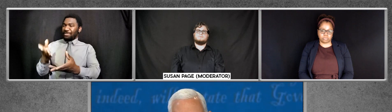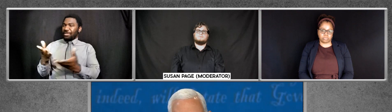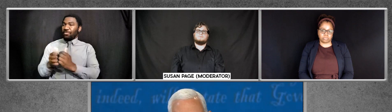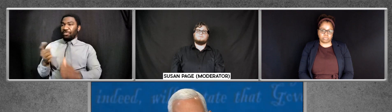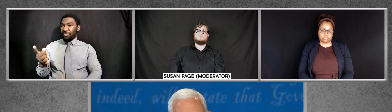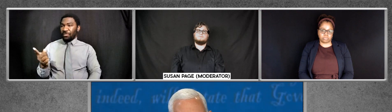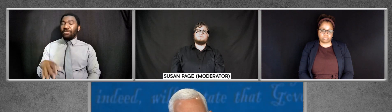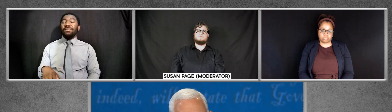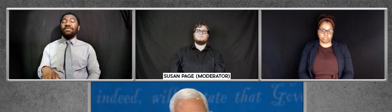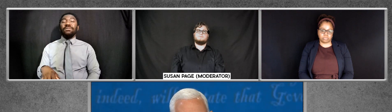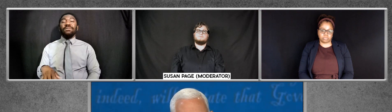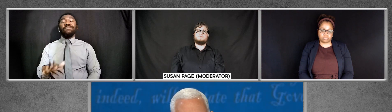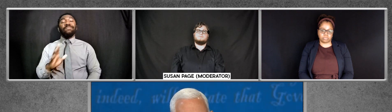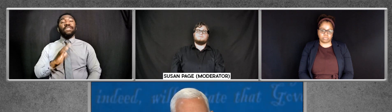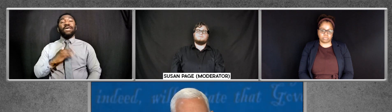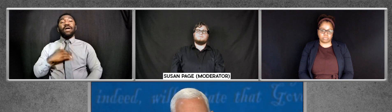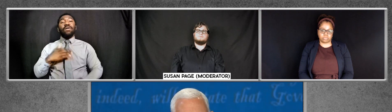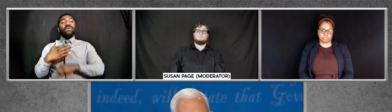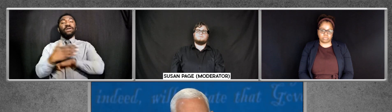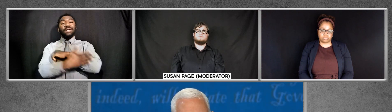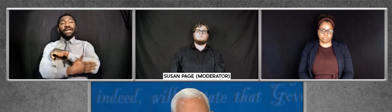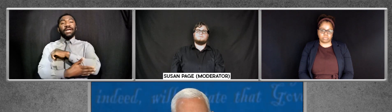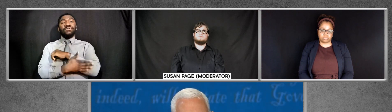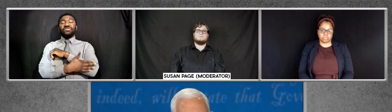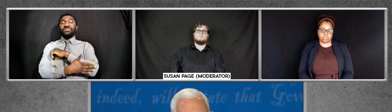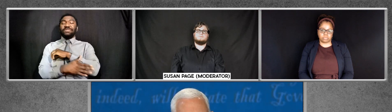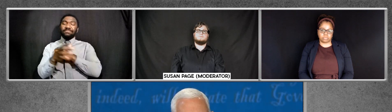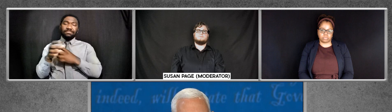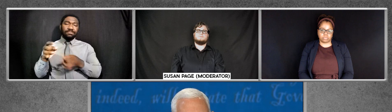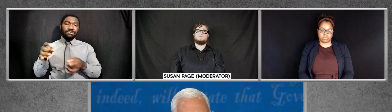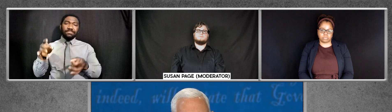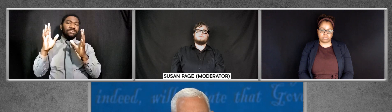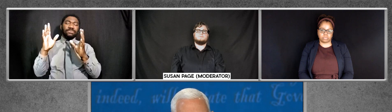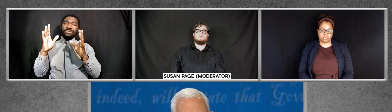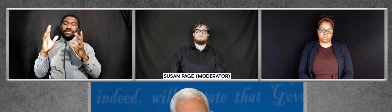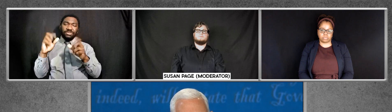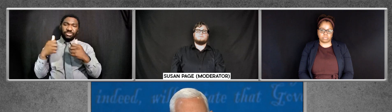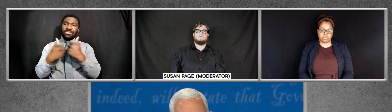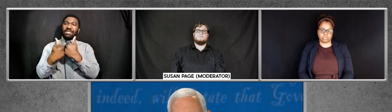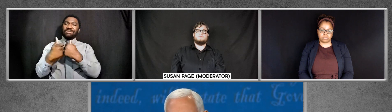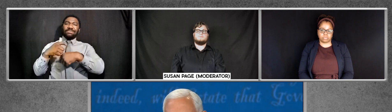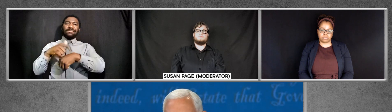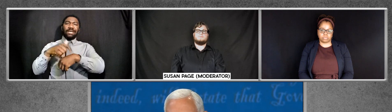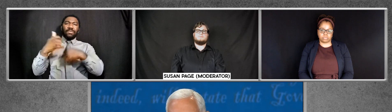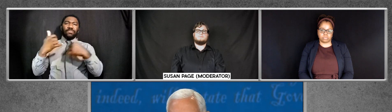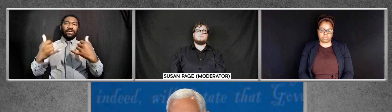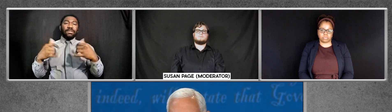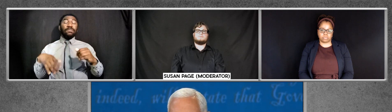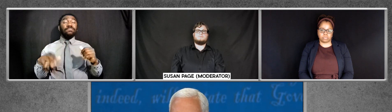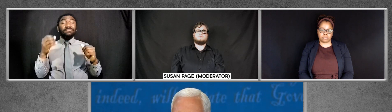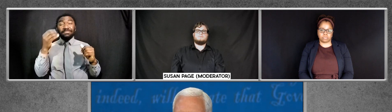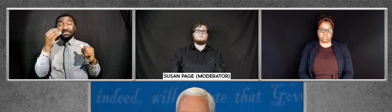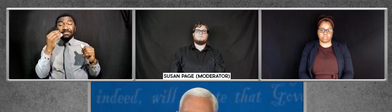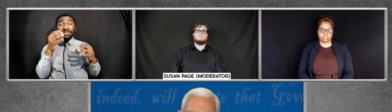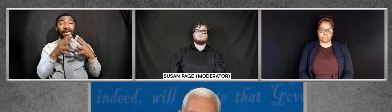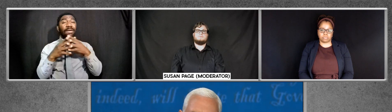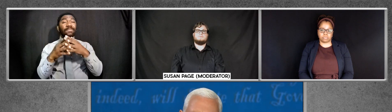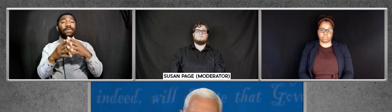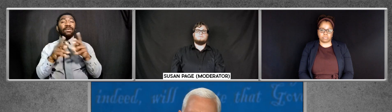Our nation has gone through a very challenging time this year. But I want the American people to know that from the